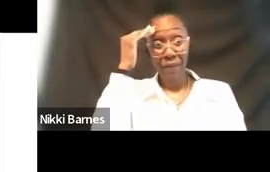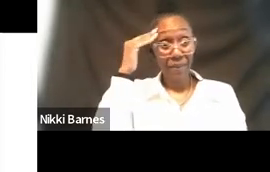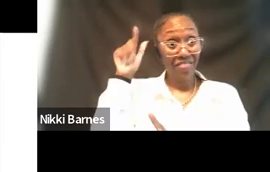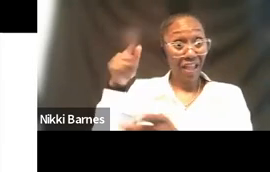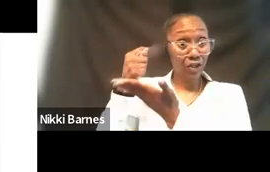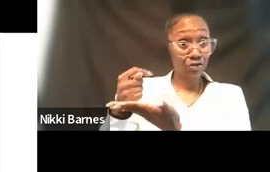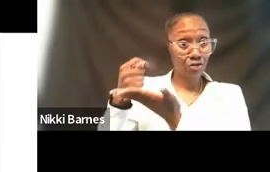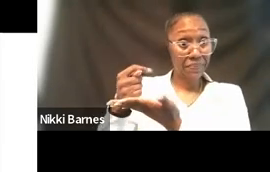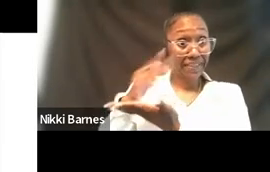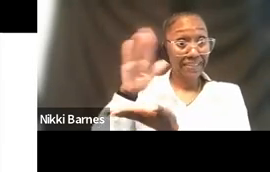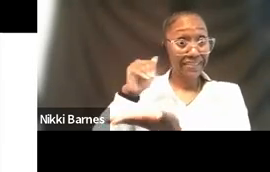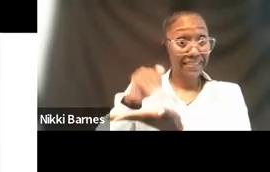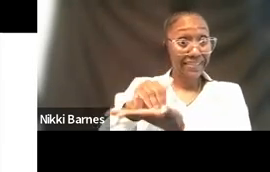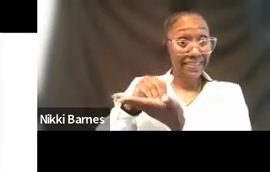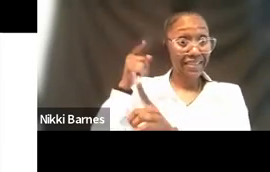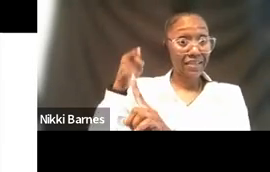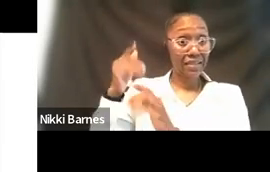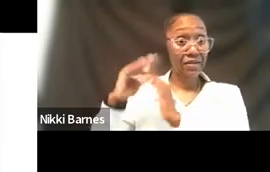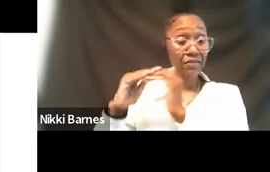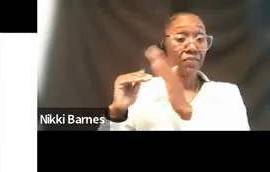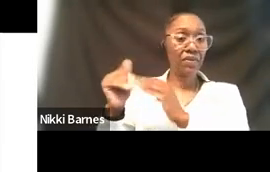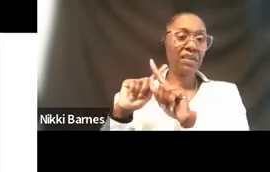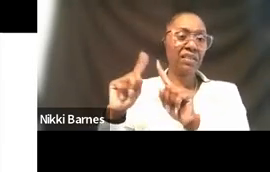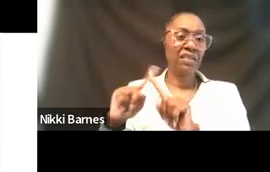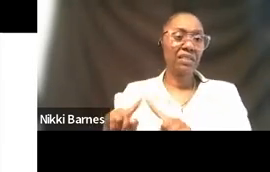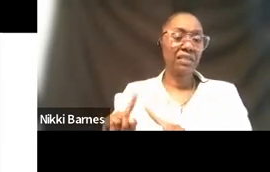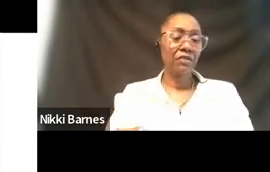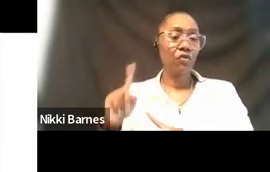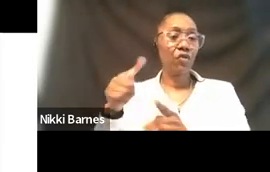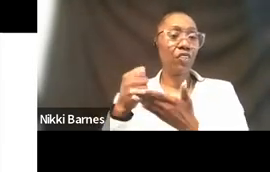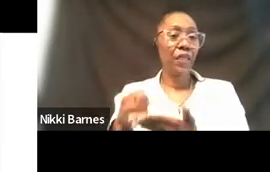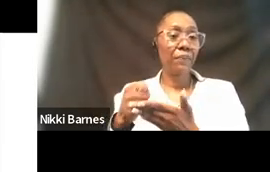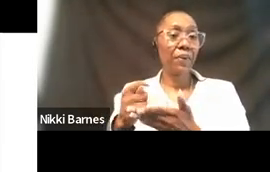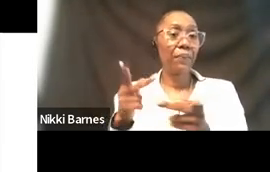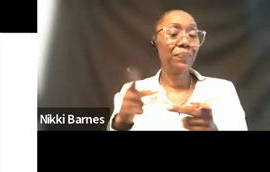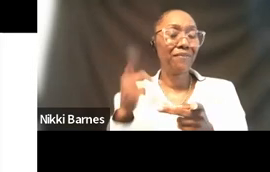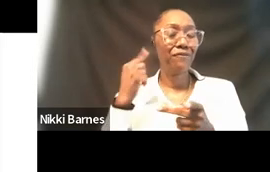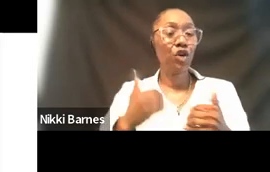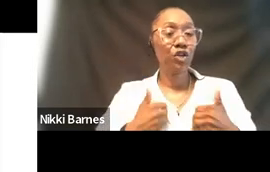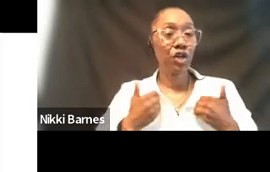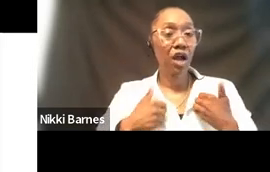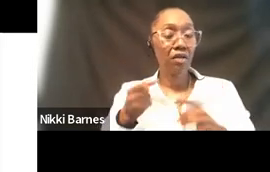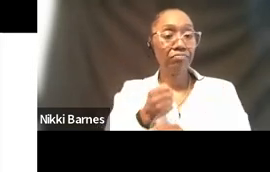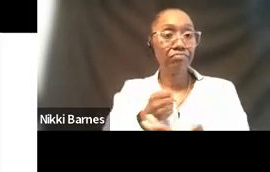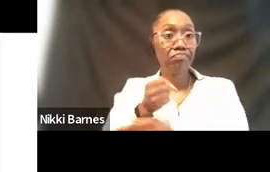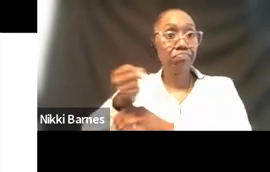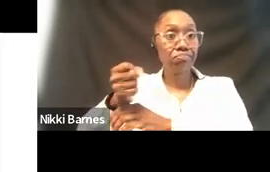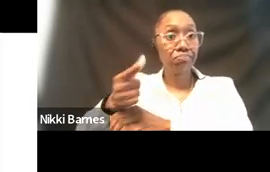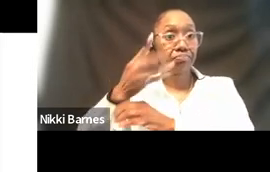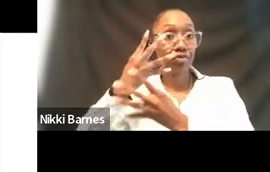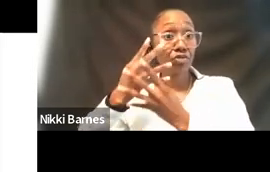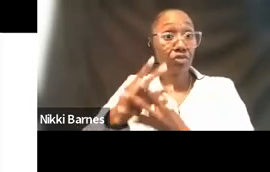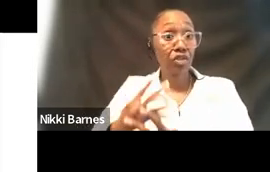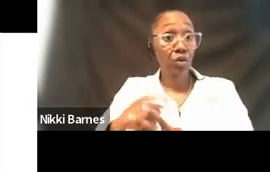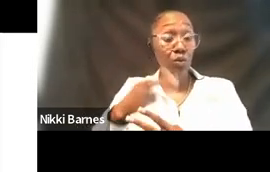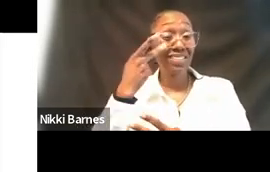is actually a combination of a therapeutic placement and juvenile incarceration. When you read about some of the stories